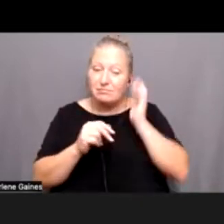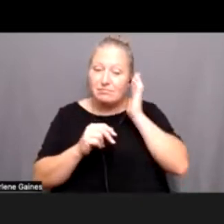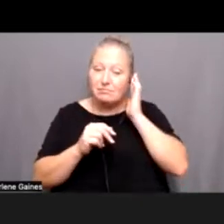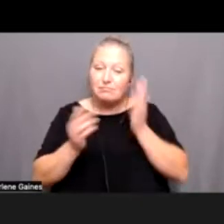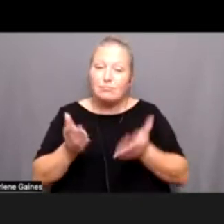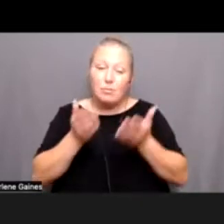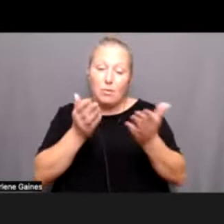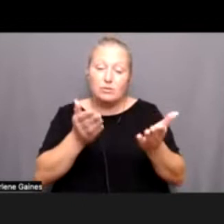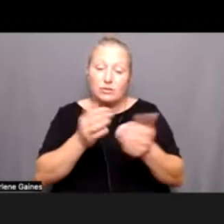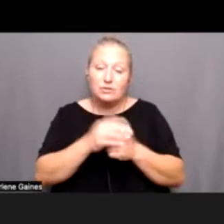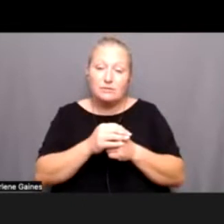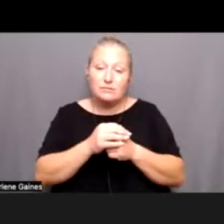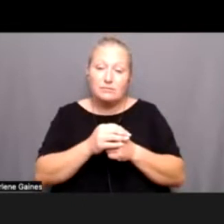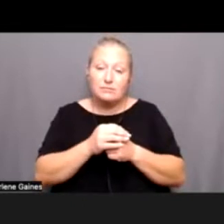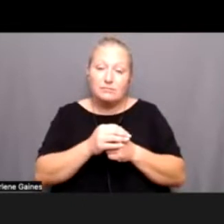Motion.